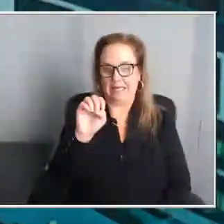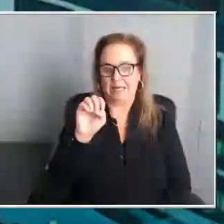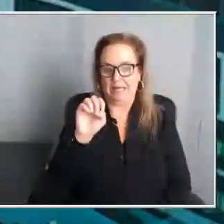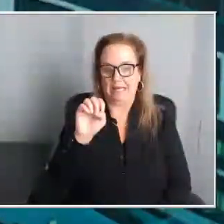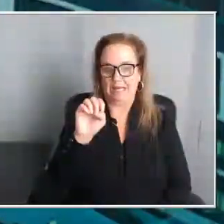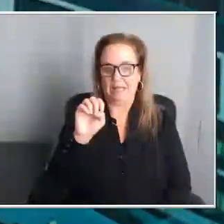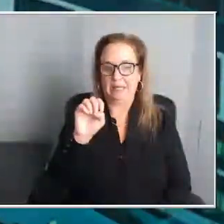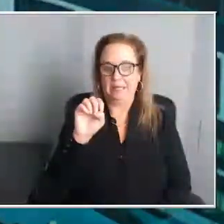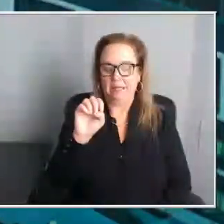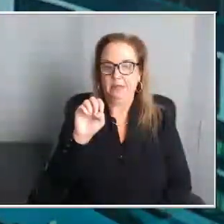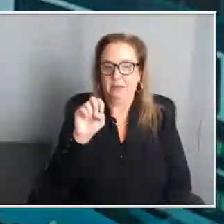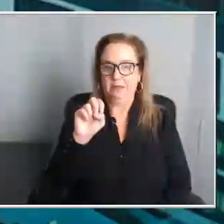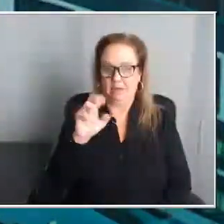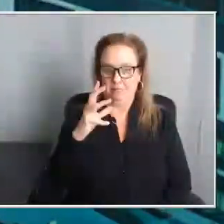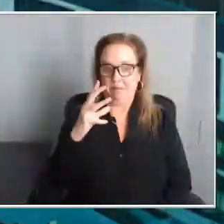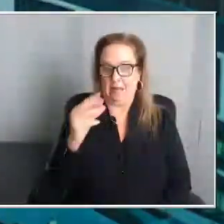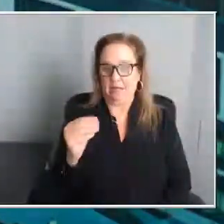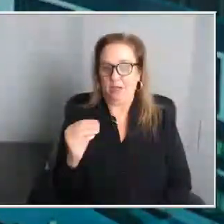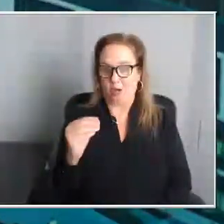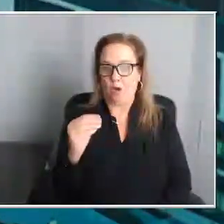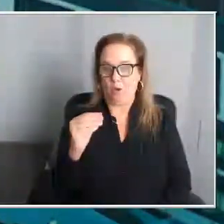I can go